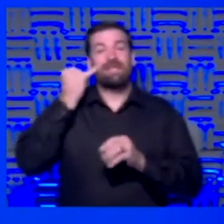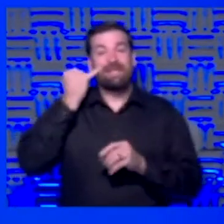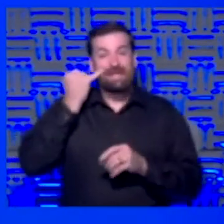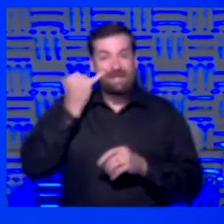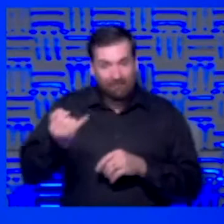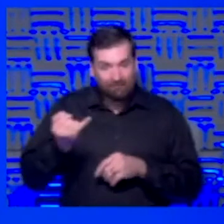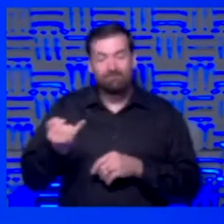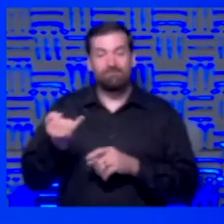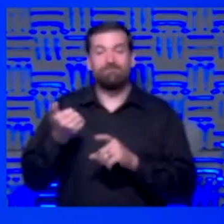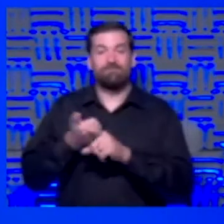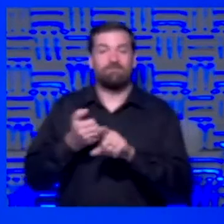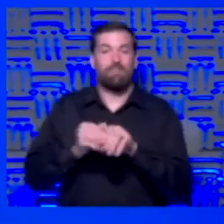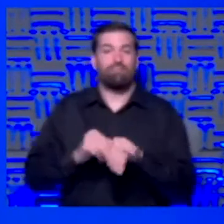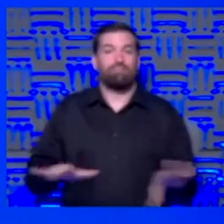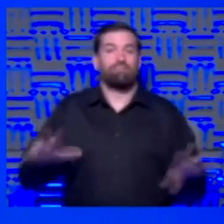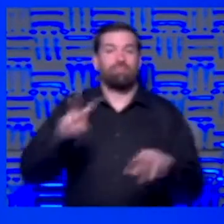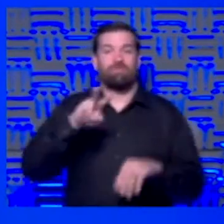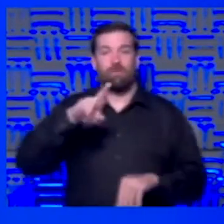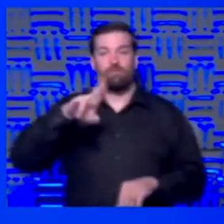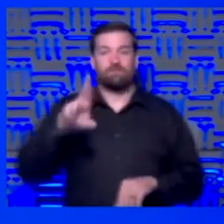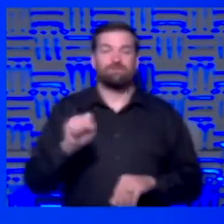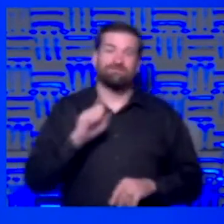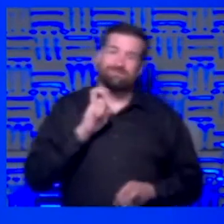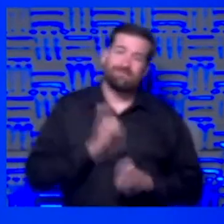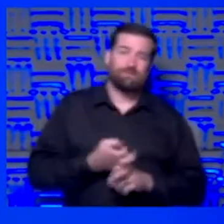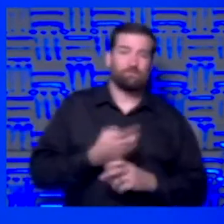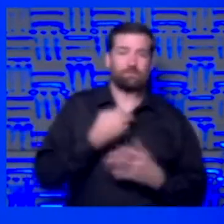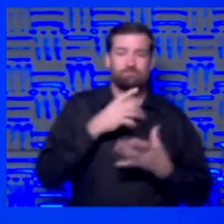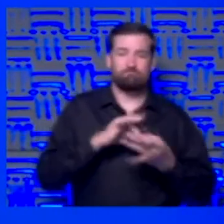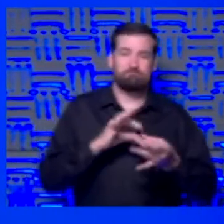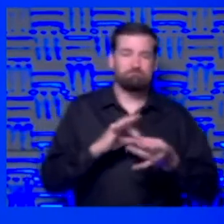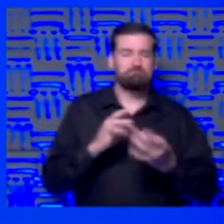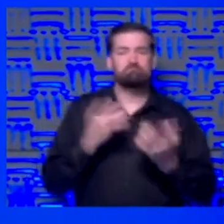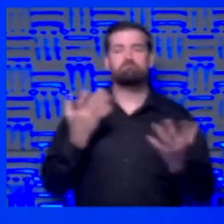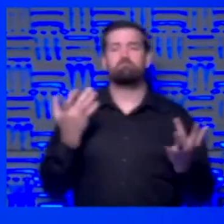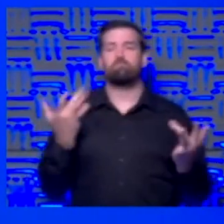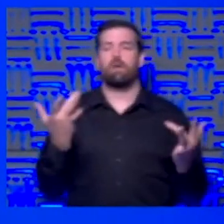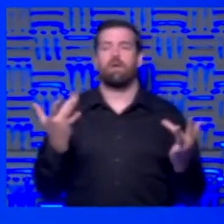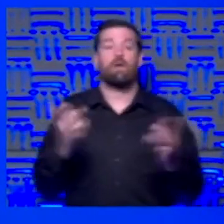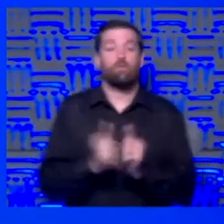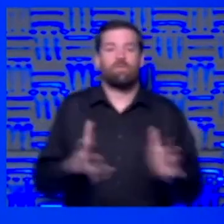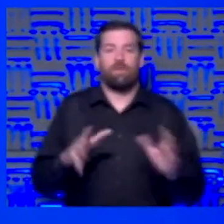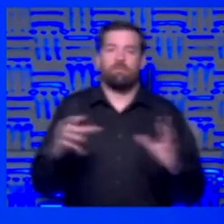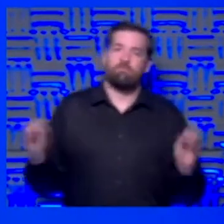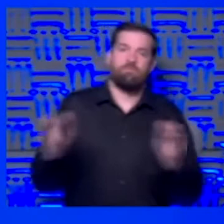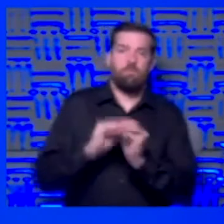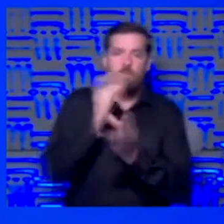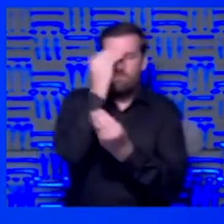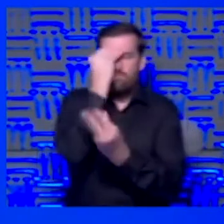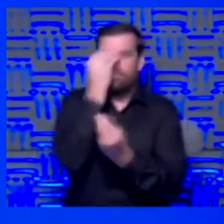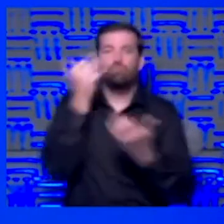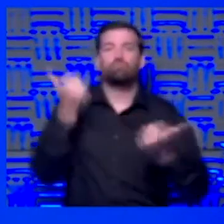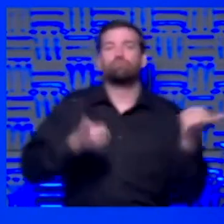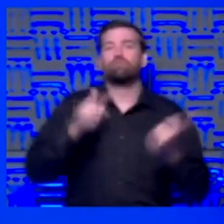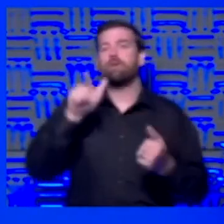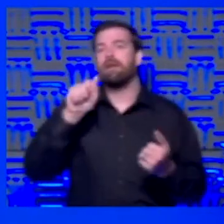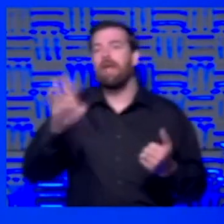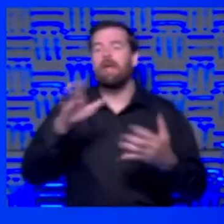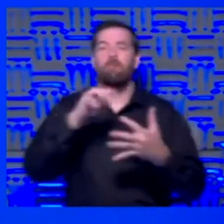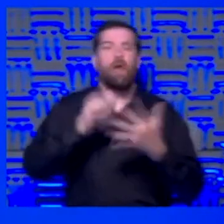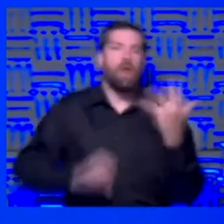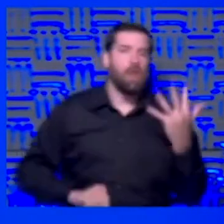So that could be. It's really hard to tell exactly why without knowing the circumstances, what lab it was,